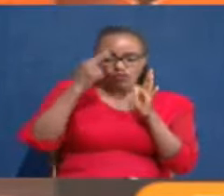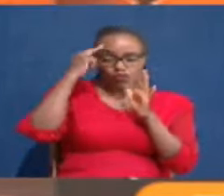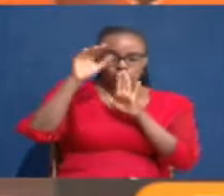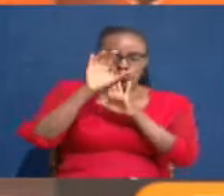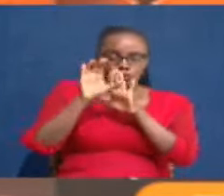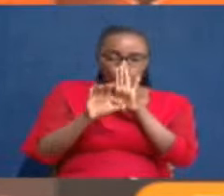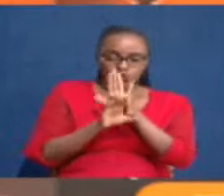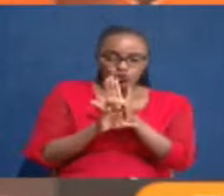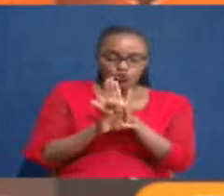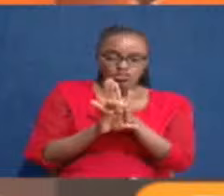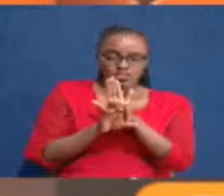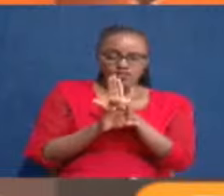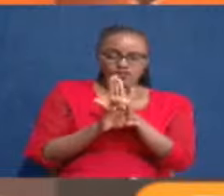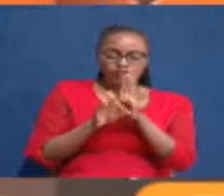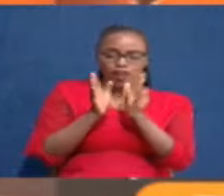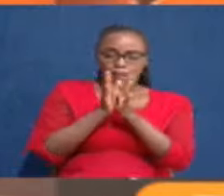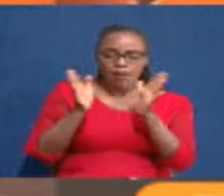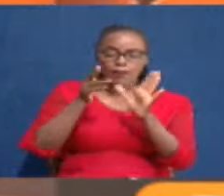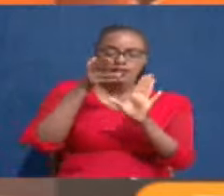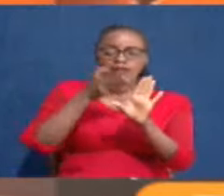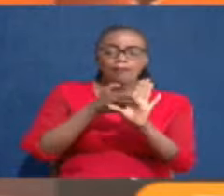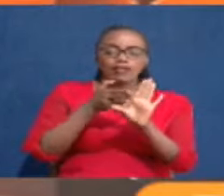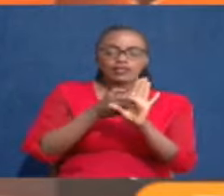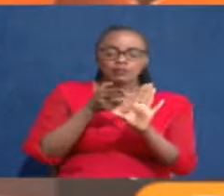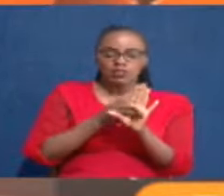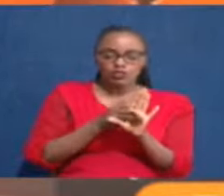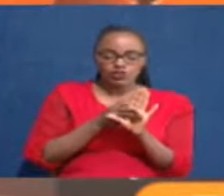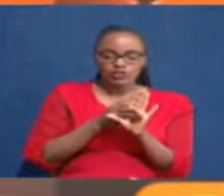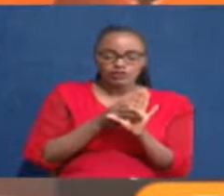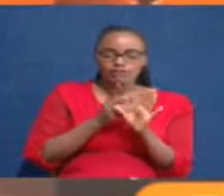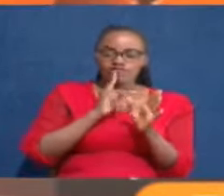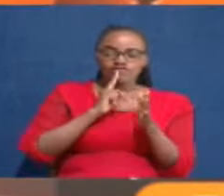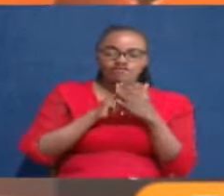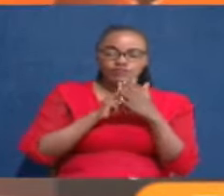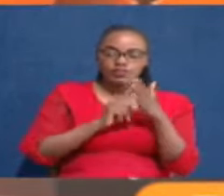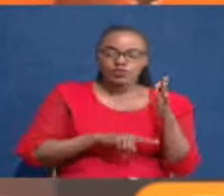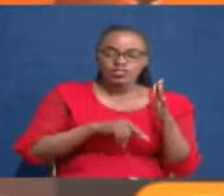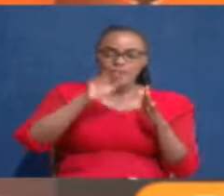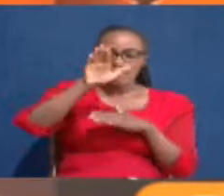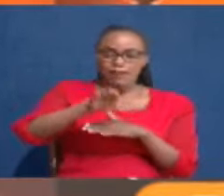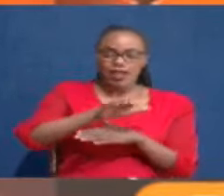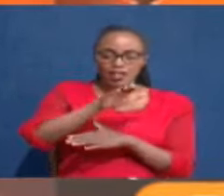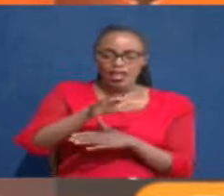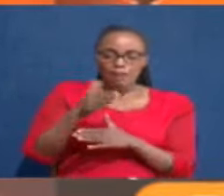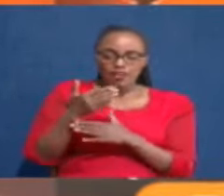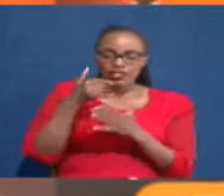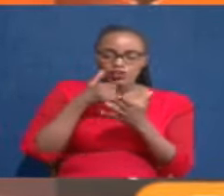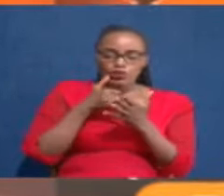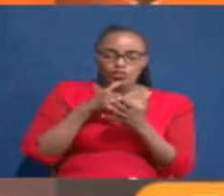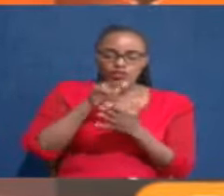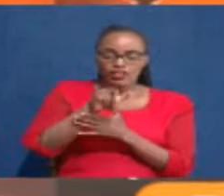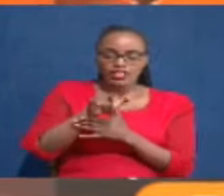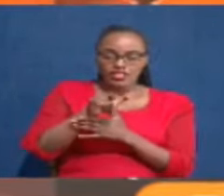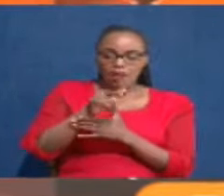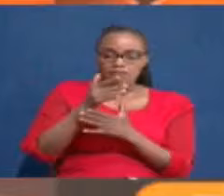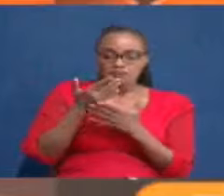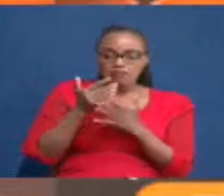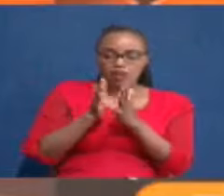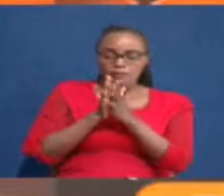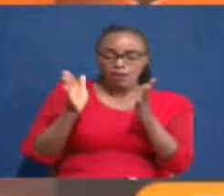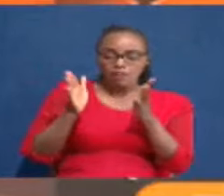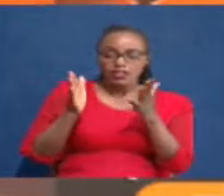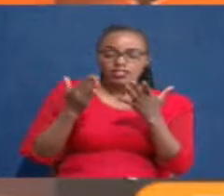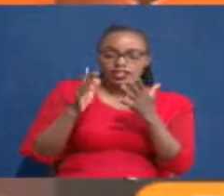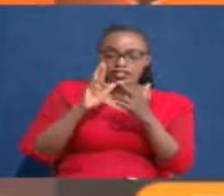Constitution, public participation, saying that Parliament failed to consider views of the public.